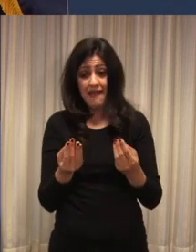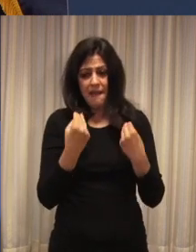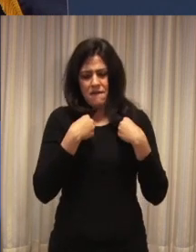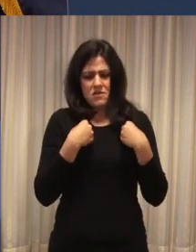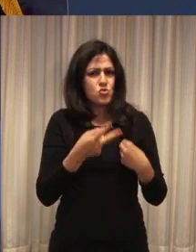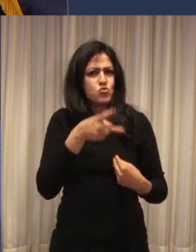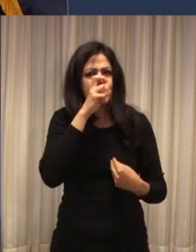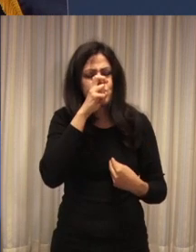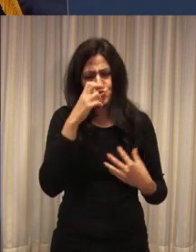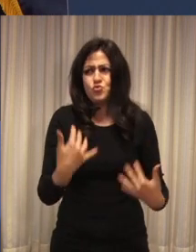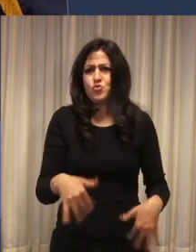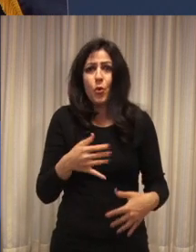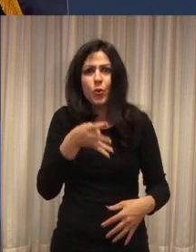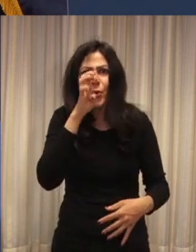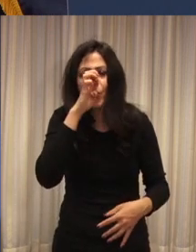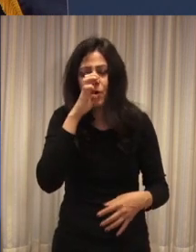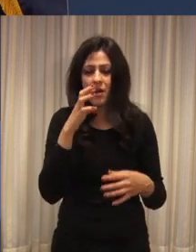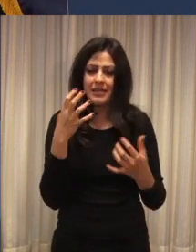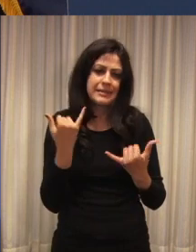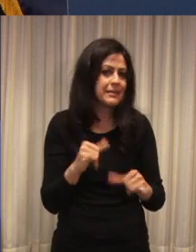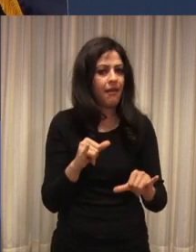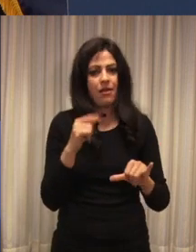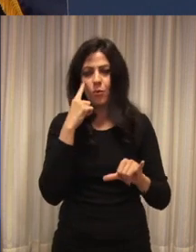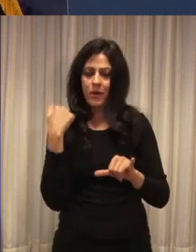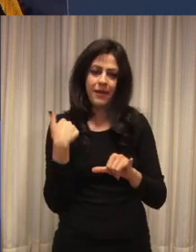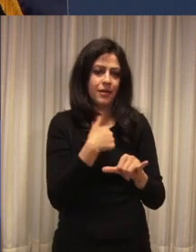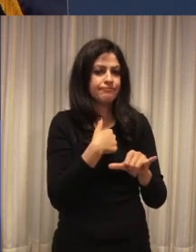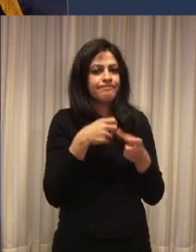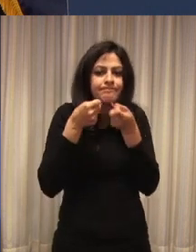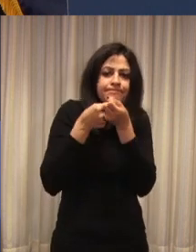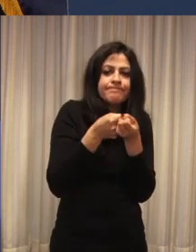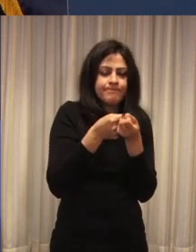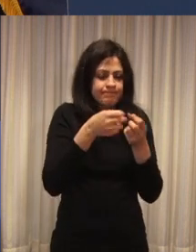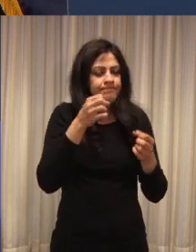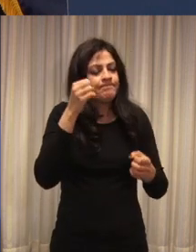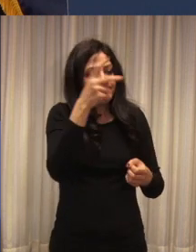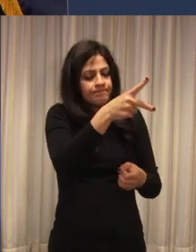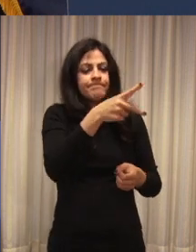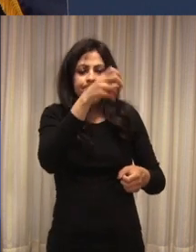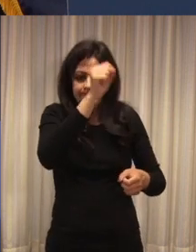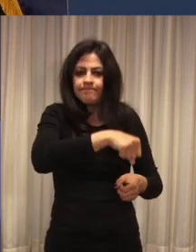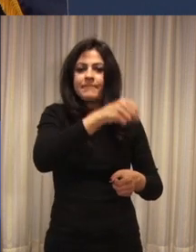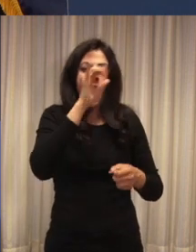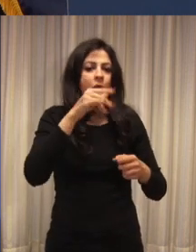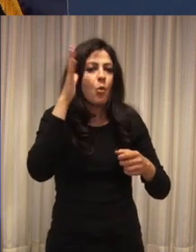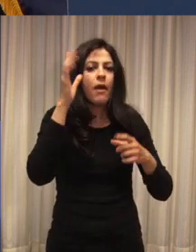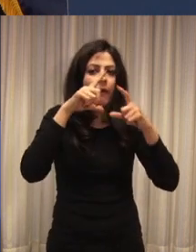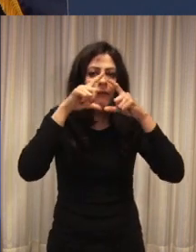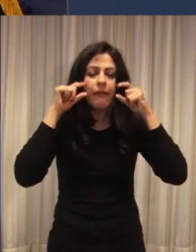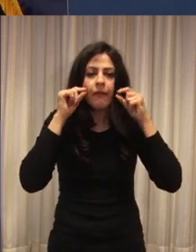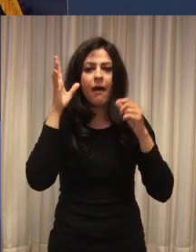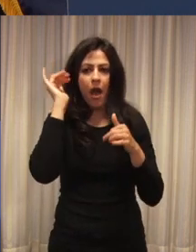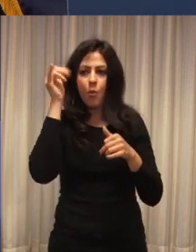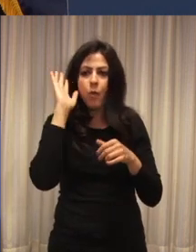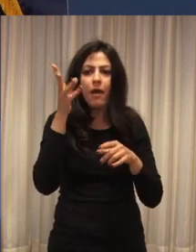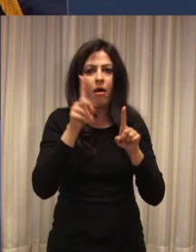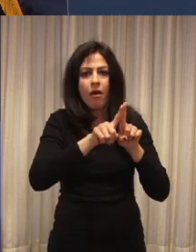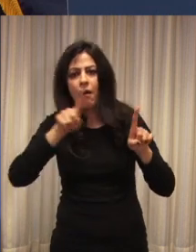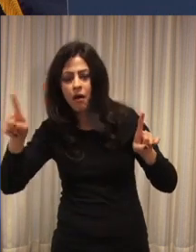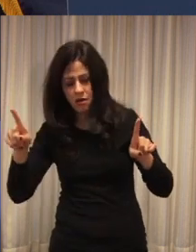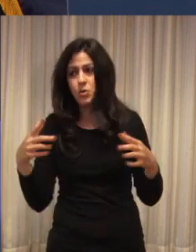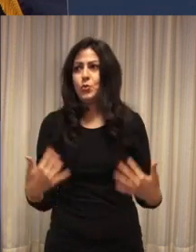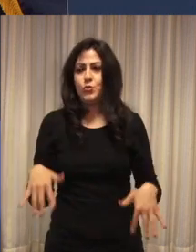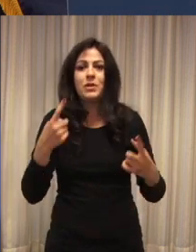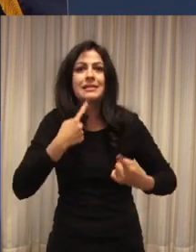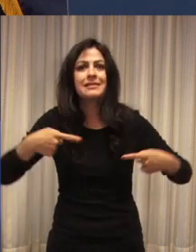an effort to keep everyone healthy and safe. And it's worked. I mean, we have seen the numbers much lower